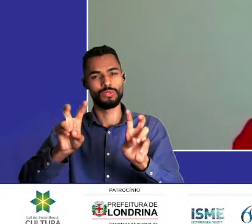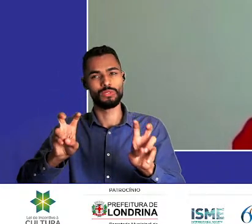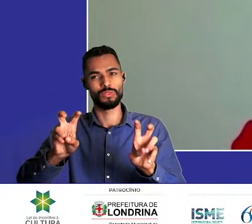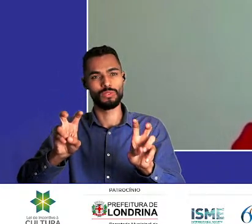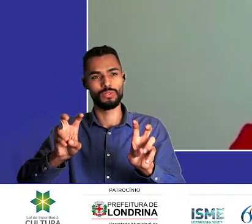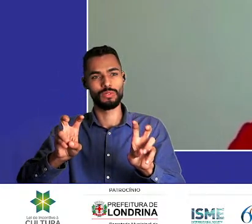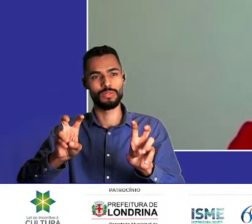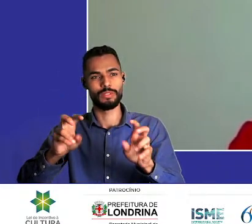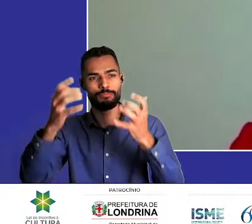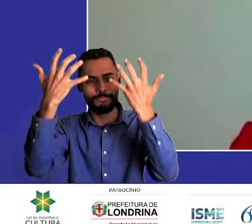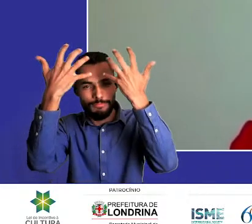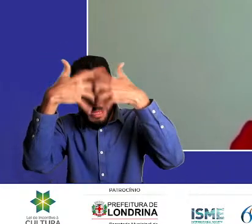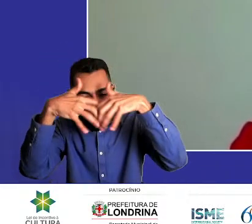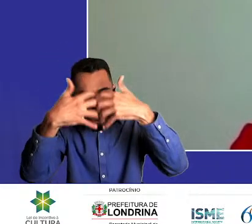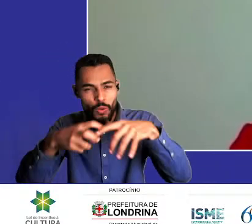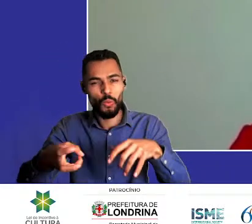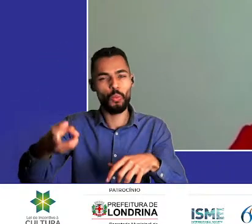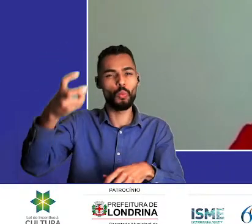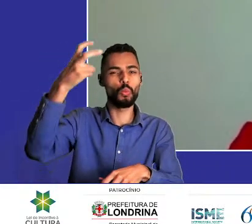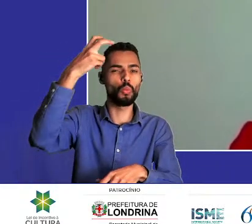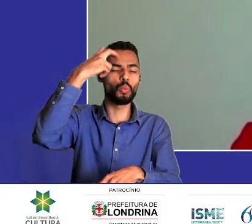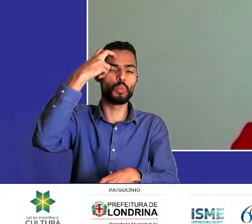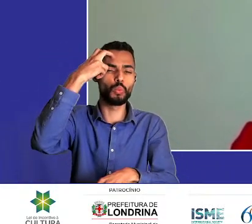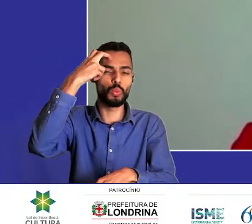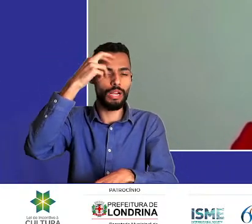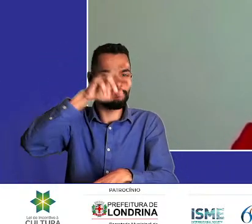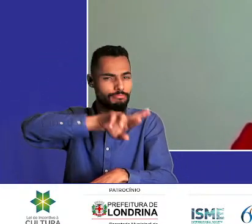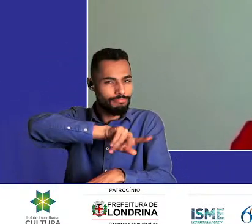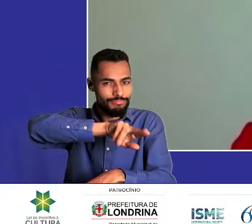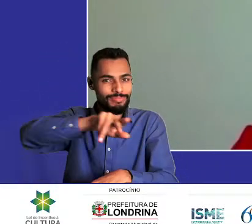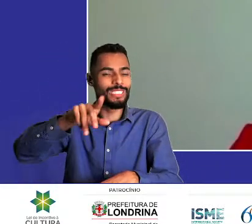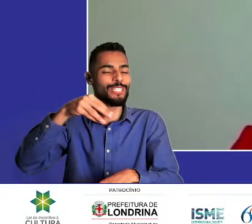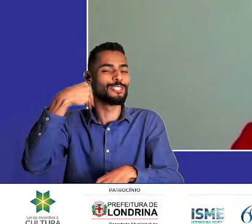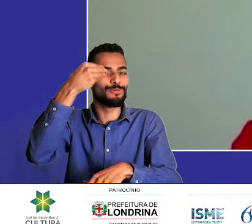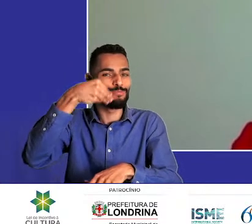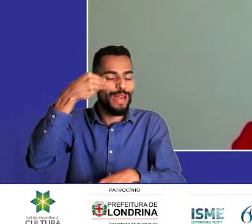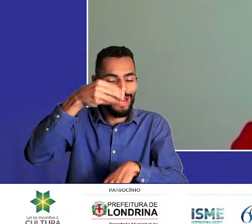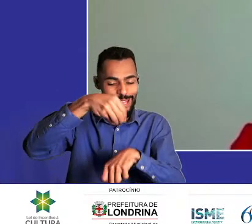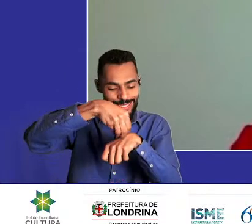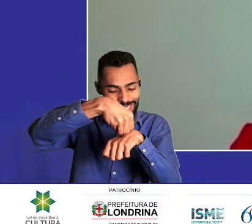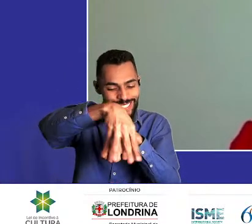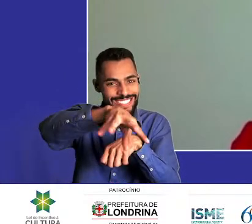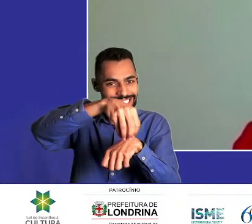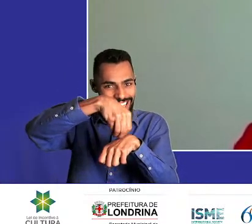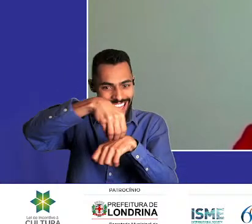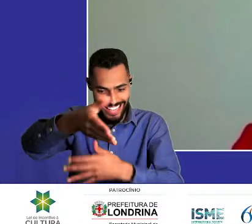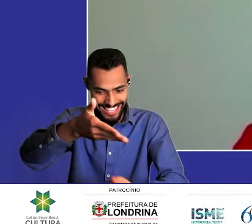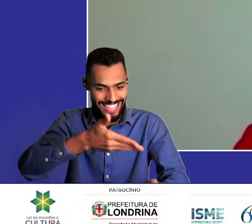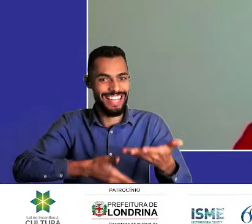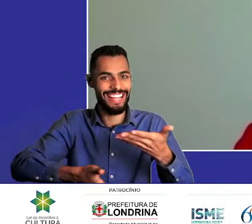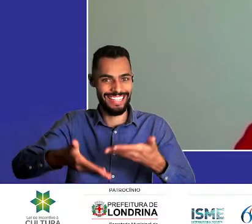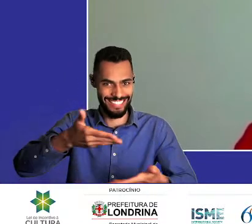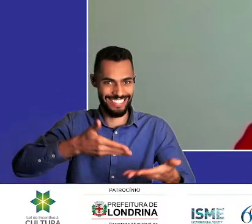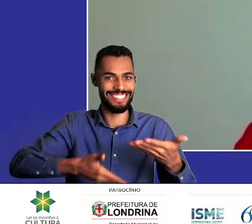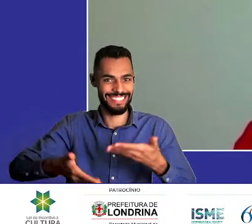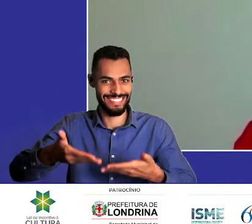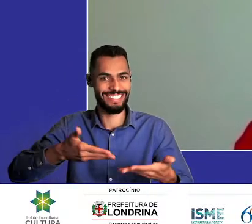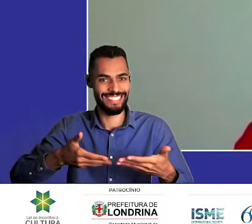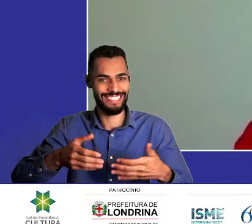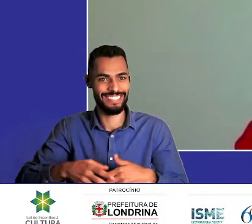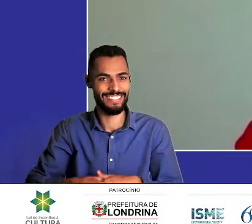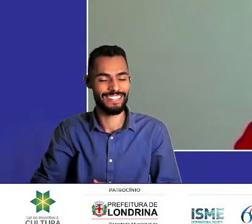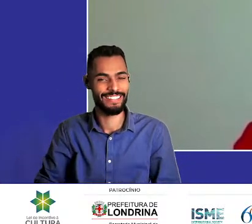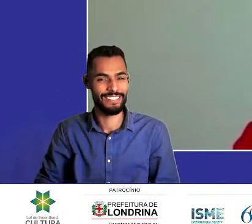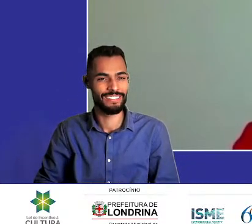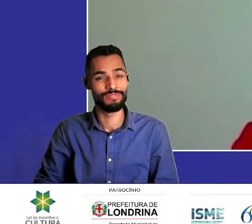and deepen our comprehension of the symposium theme throughout the sessions.